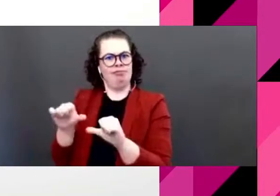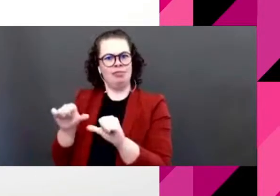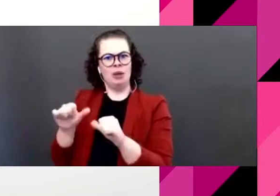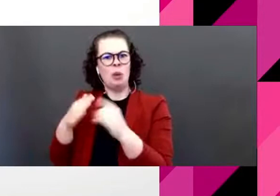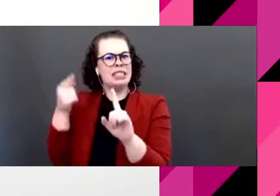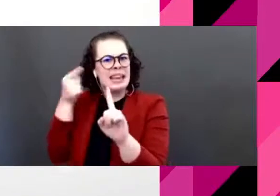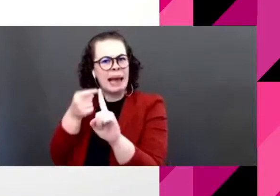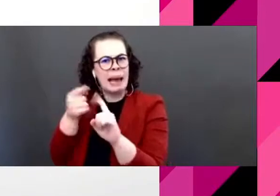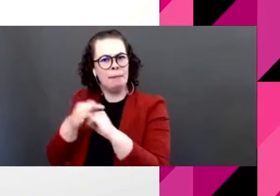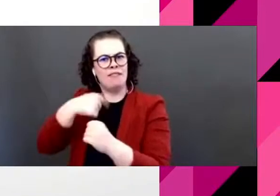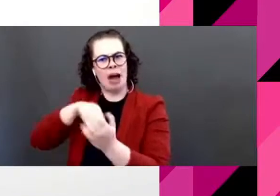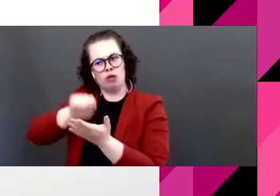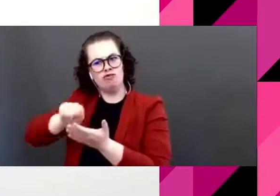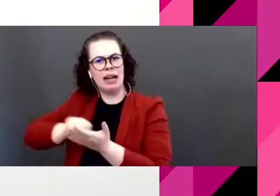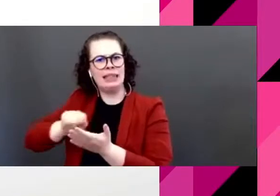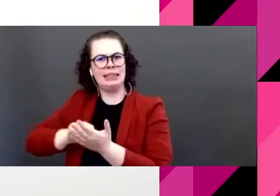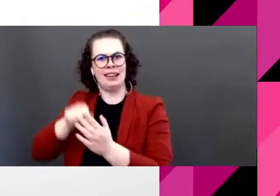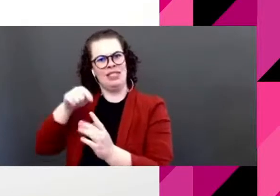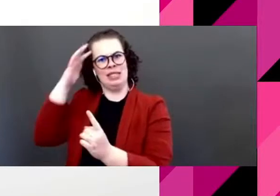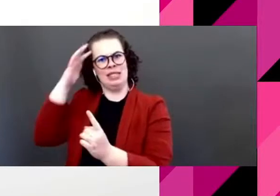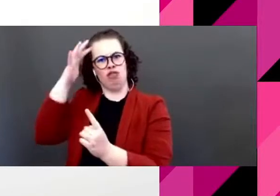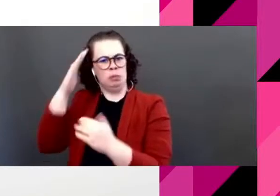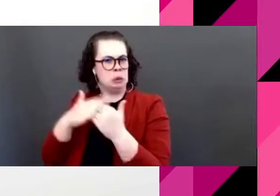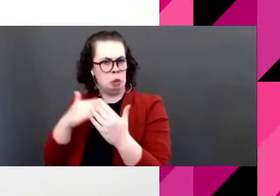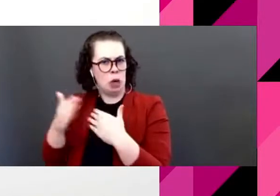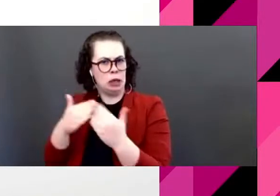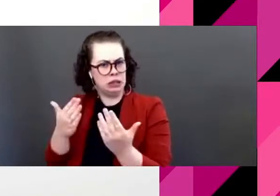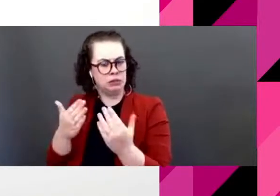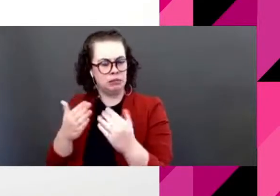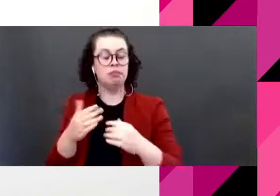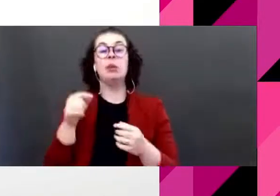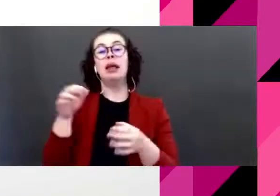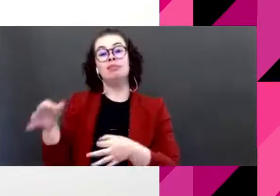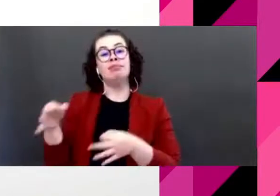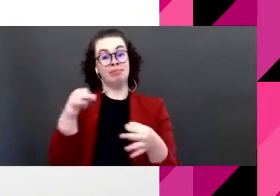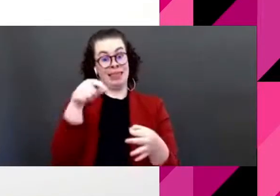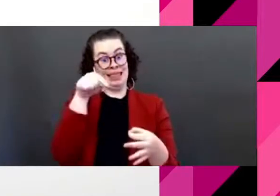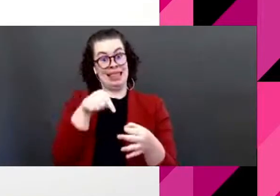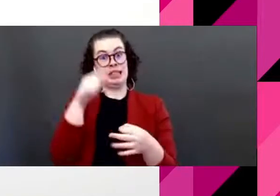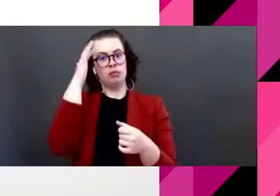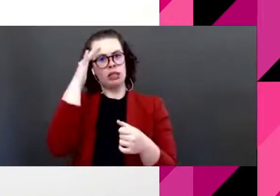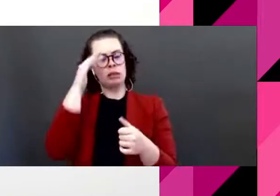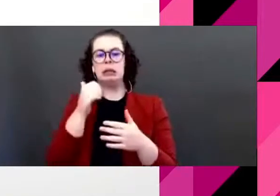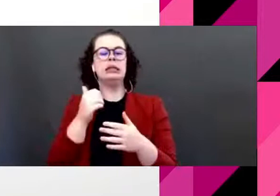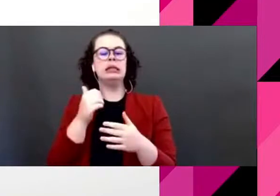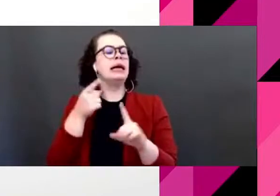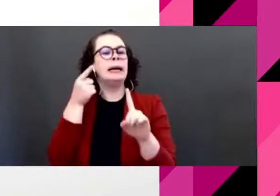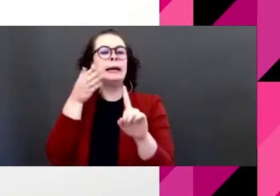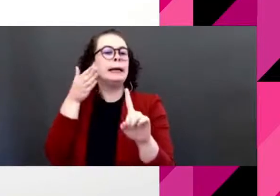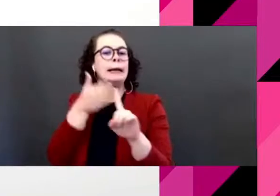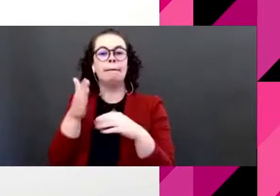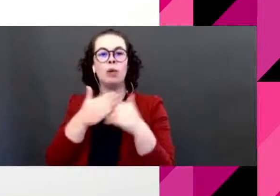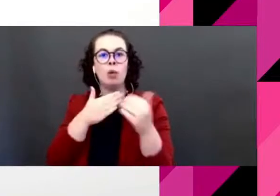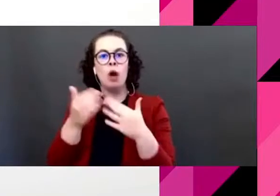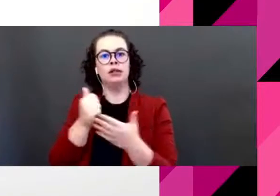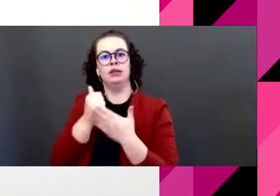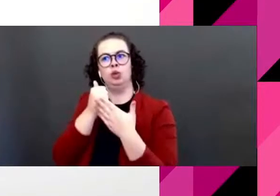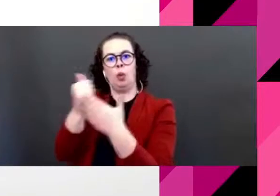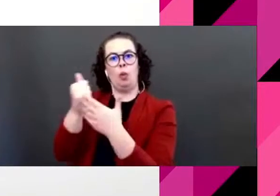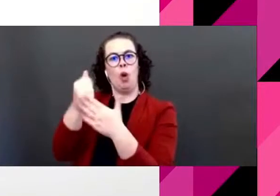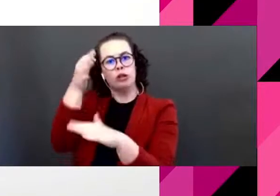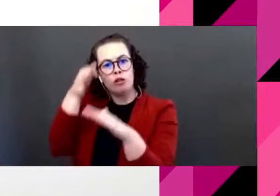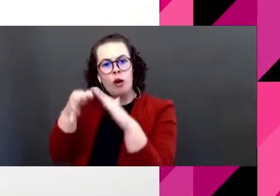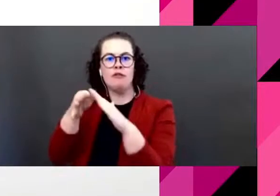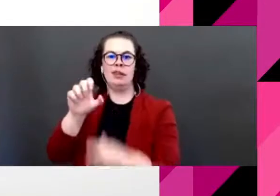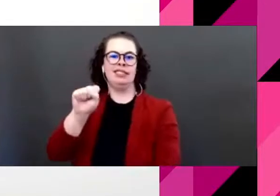principles? First of all, the objective of these principles is to assist the states, to support states and in